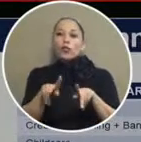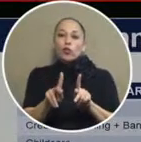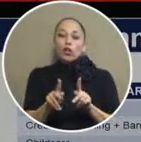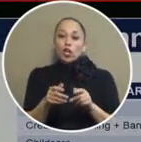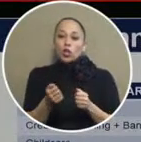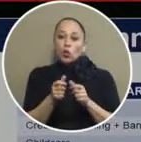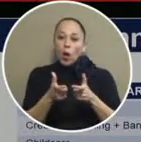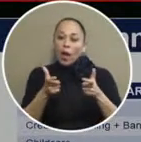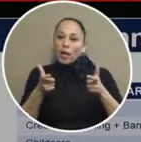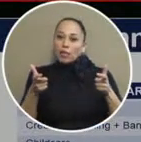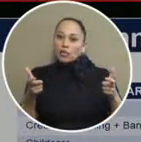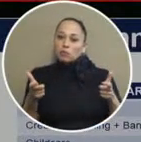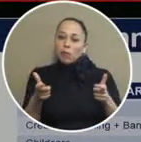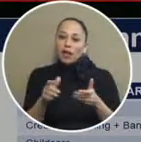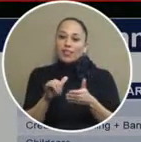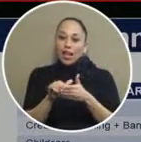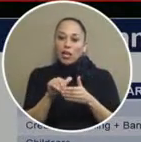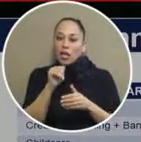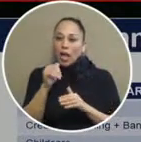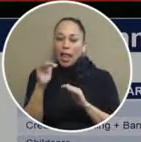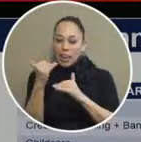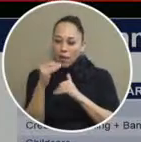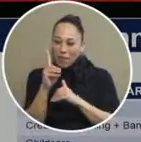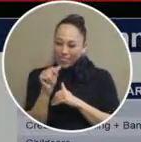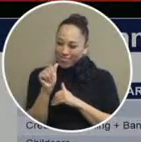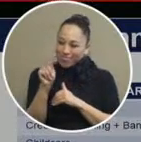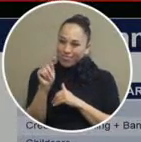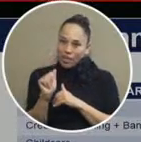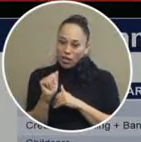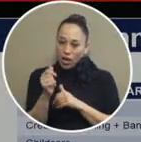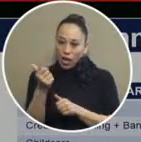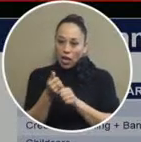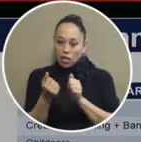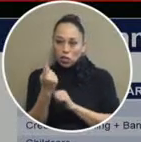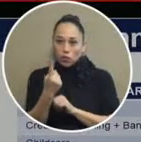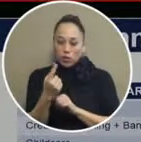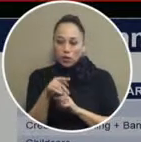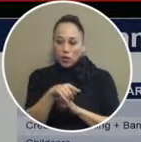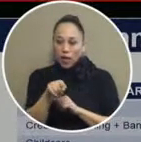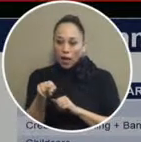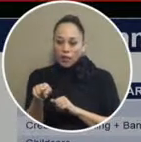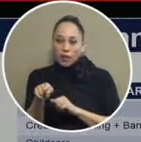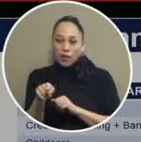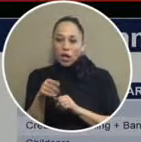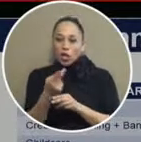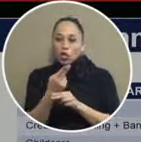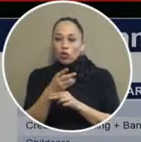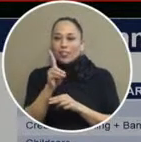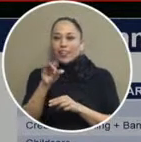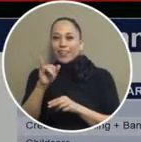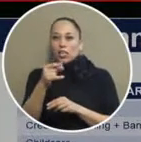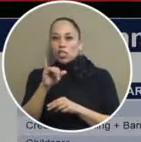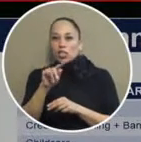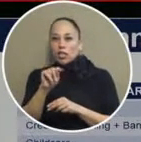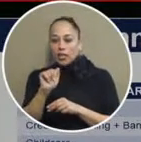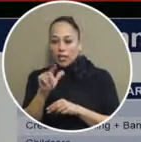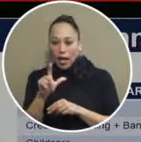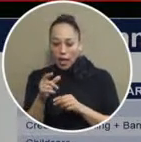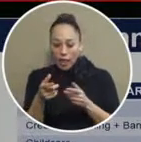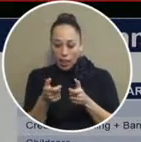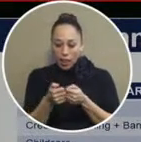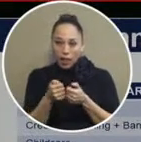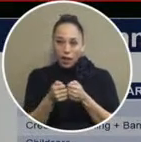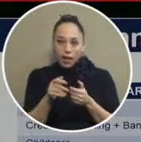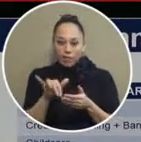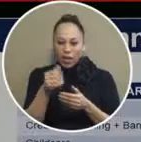to expand the MiFi to unlimited data, which any of you all that use a digital device understand